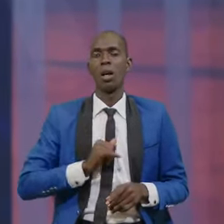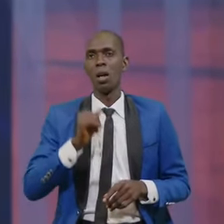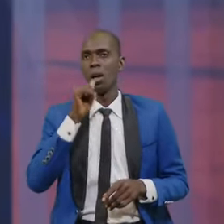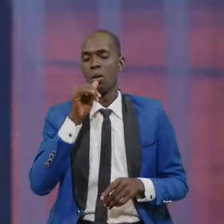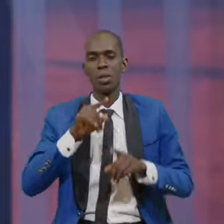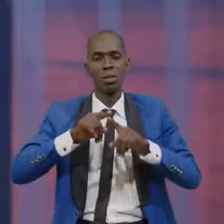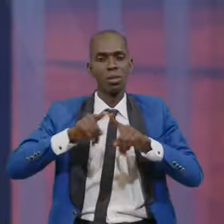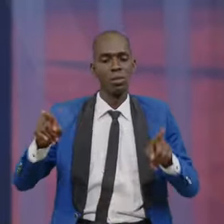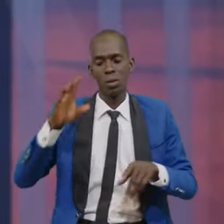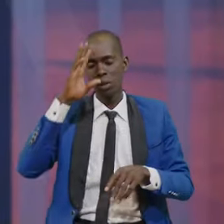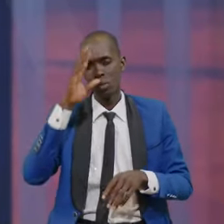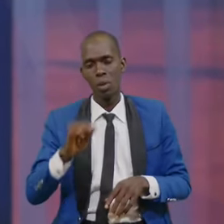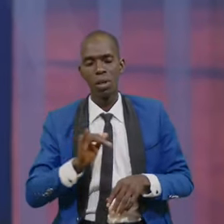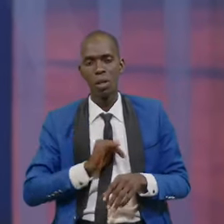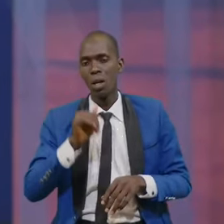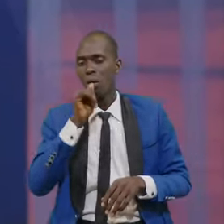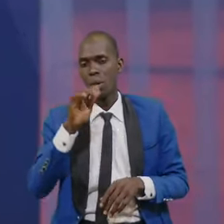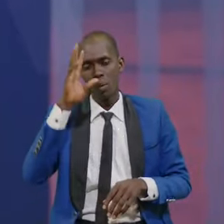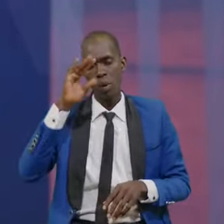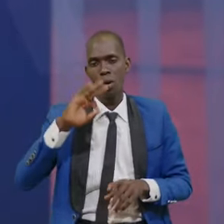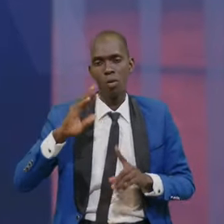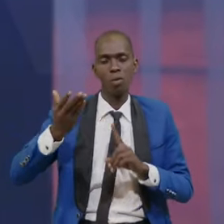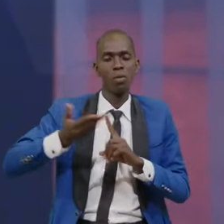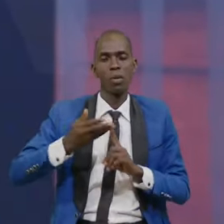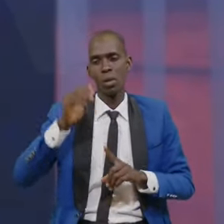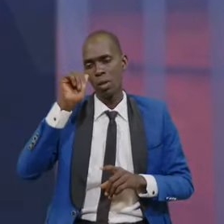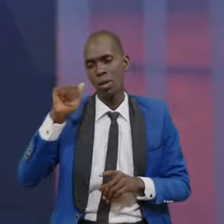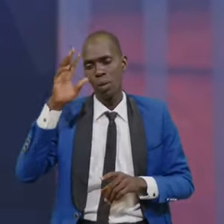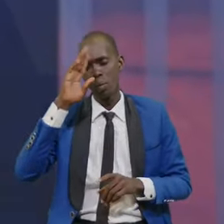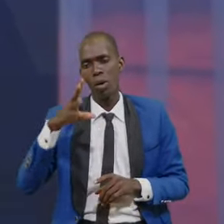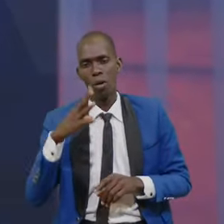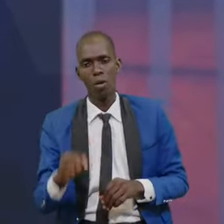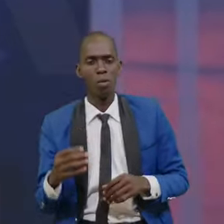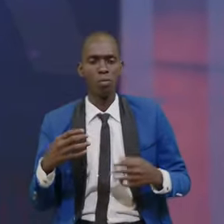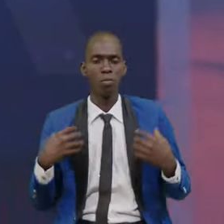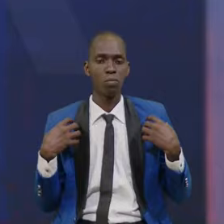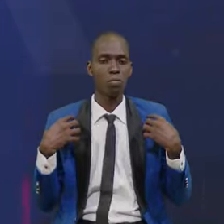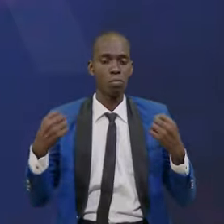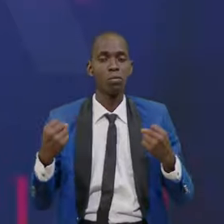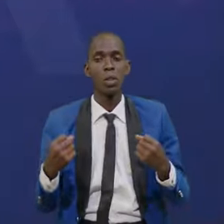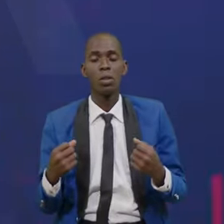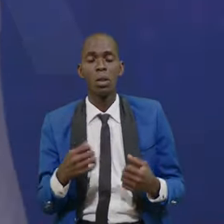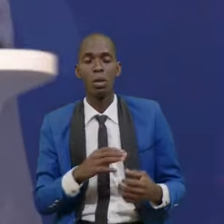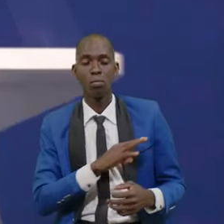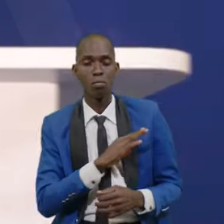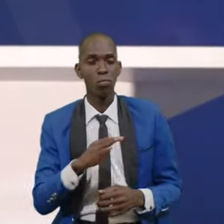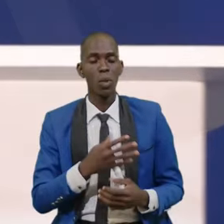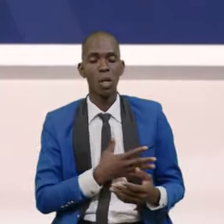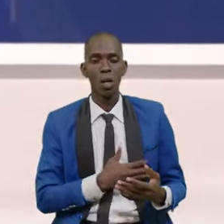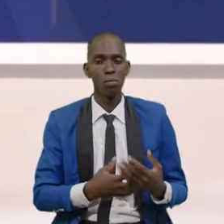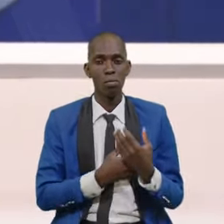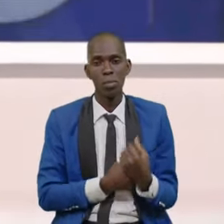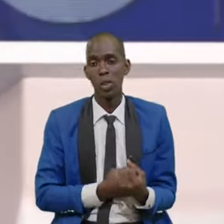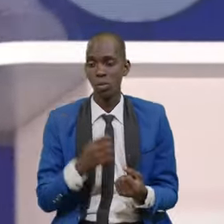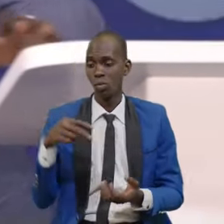a man of courage, and this is where I stand. You stand. But Nebuchadnezzar does